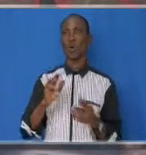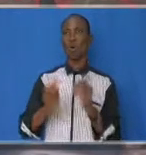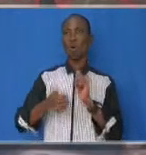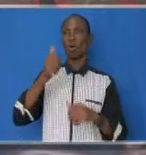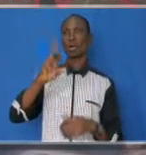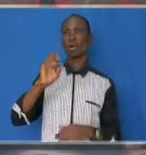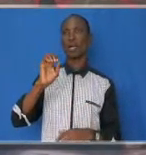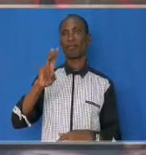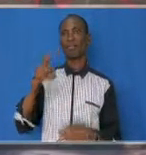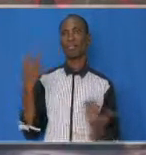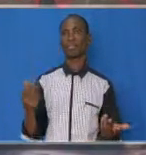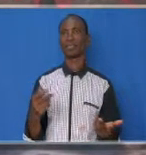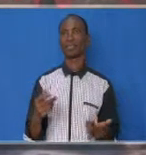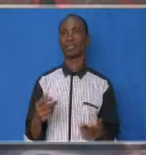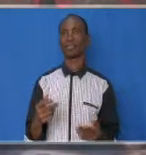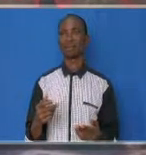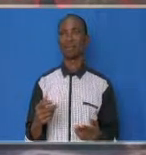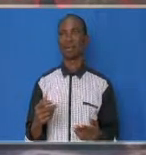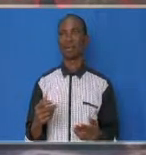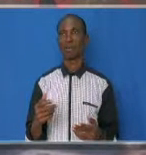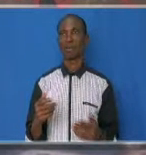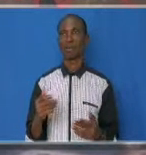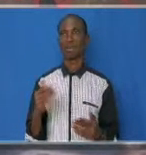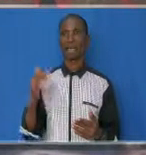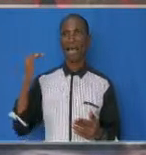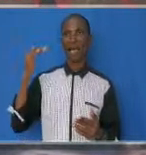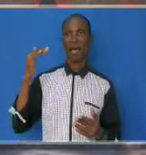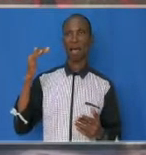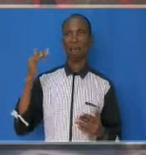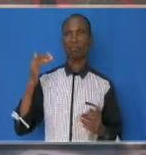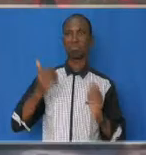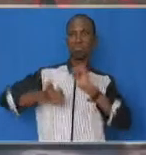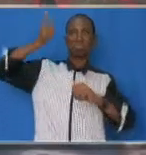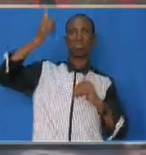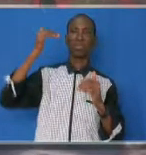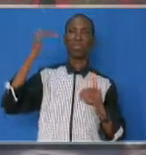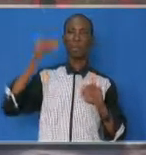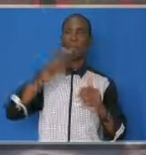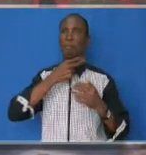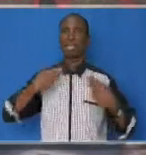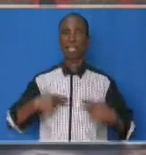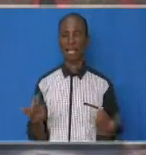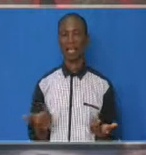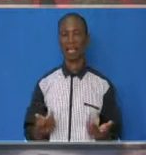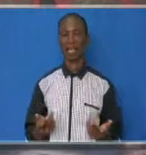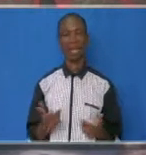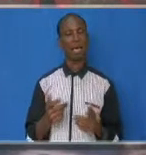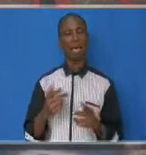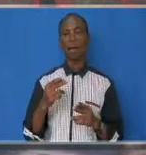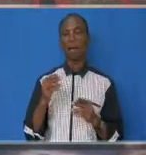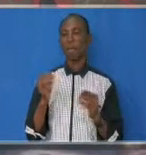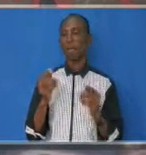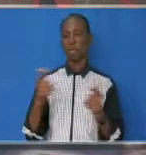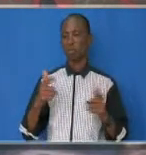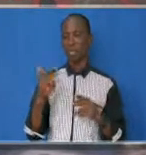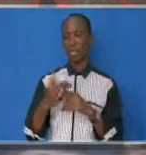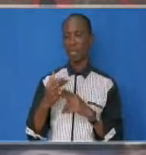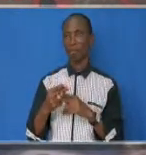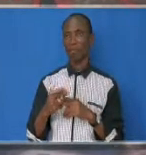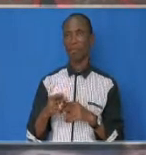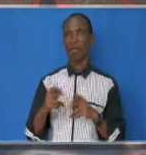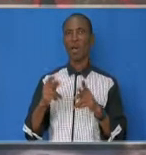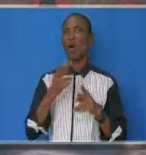therefore we were buried. Have you received that burial in baptism? Adofonum baby I can